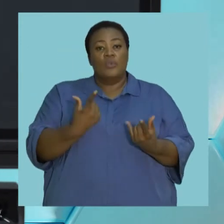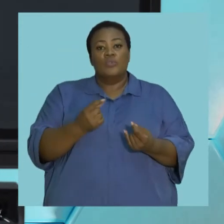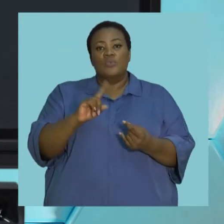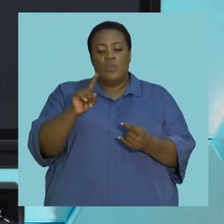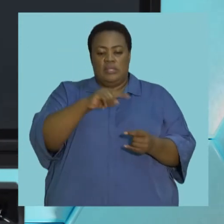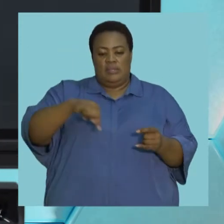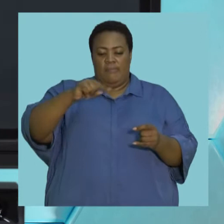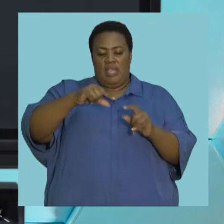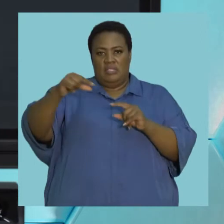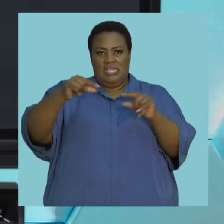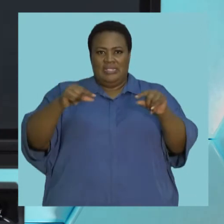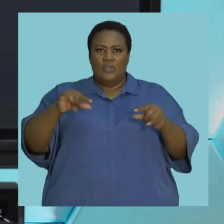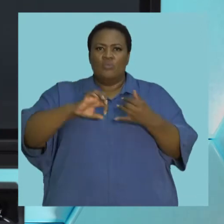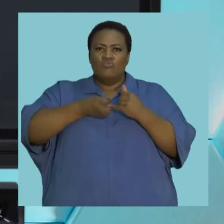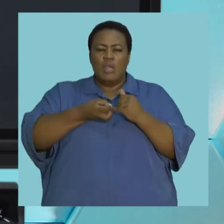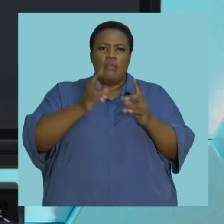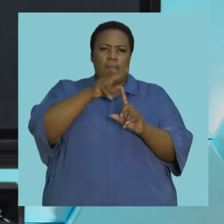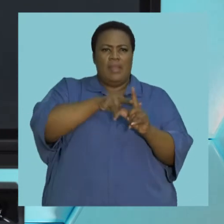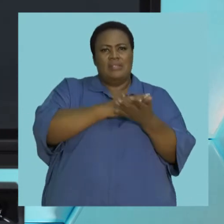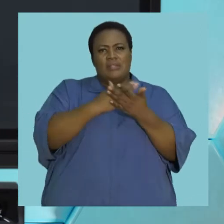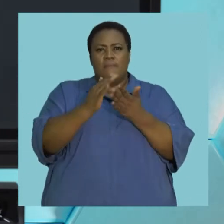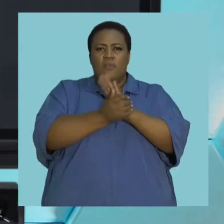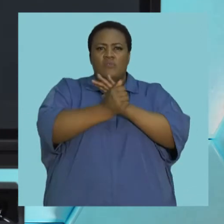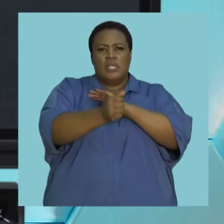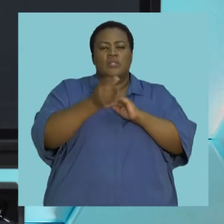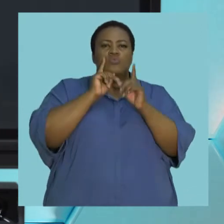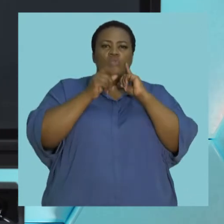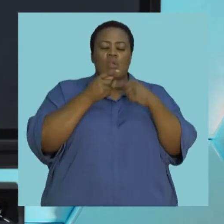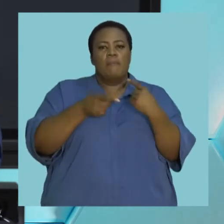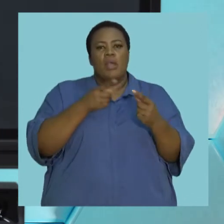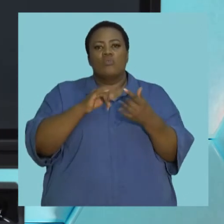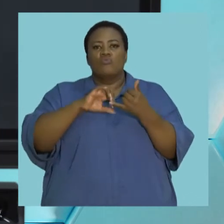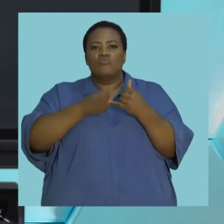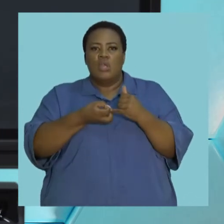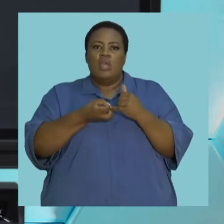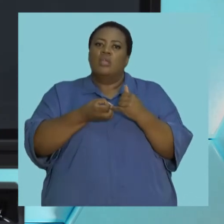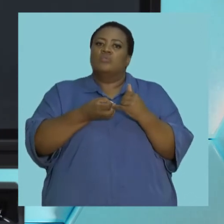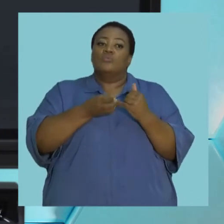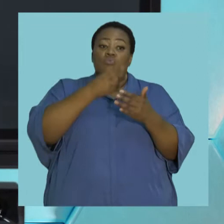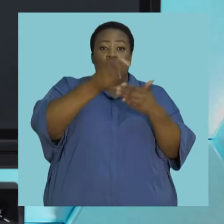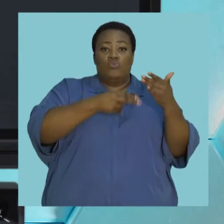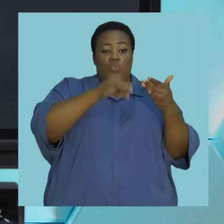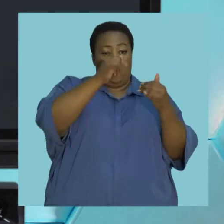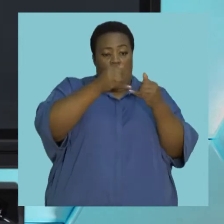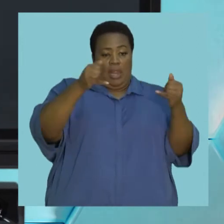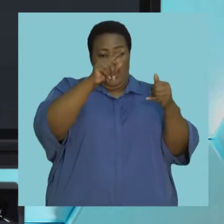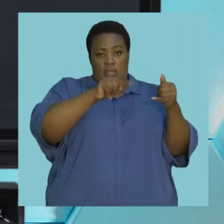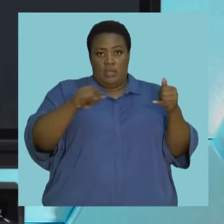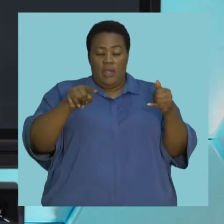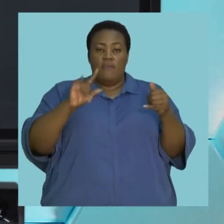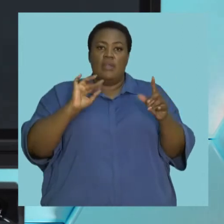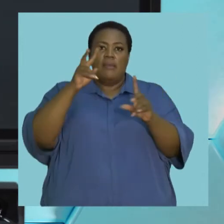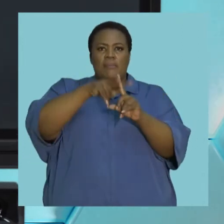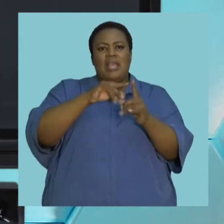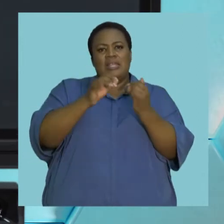charts, and we're going to try and apply some of those skills that we've been talking about in trying to draw a line graph, and apply the skills that we need to